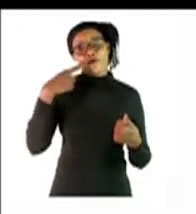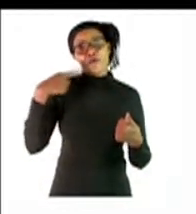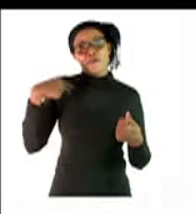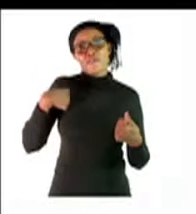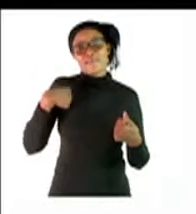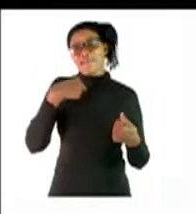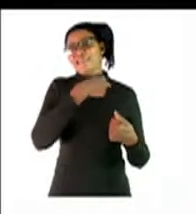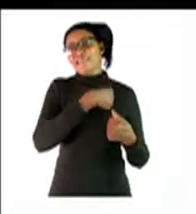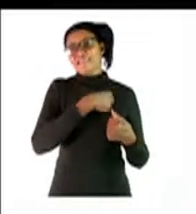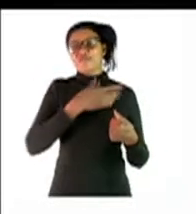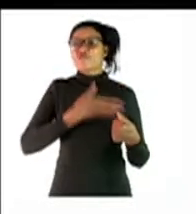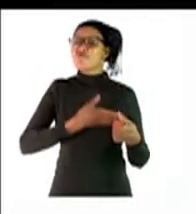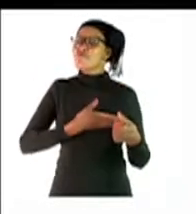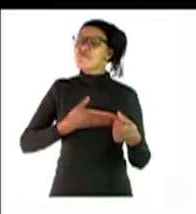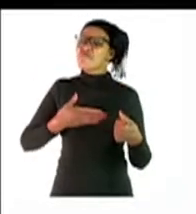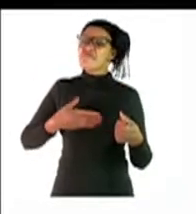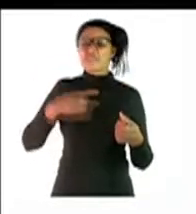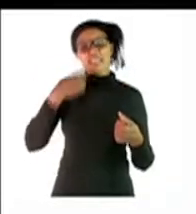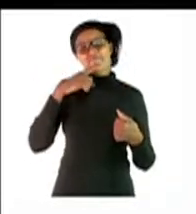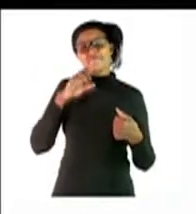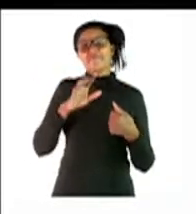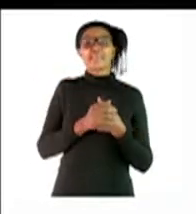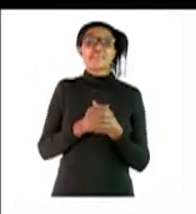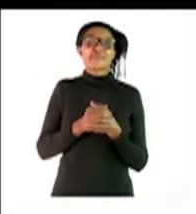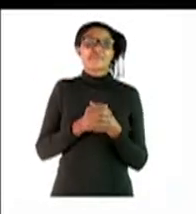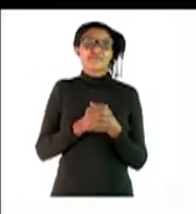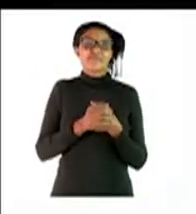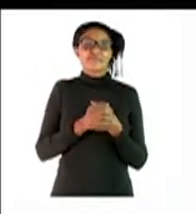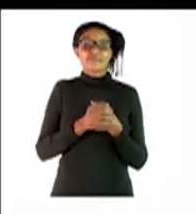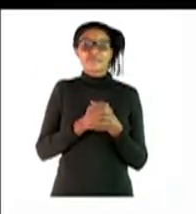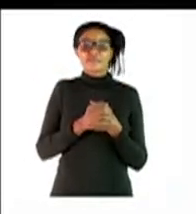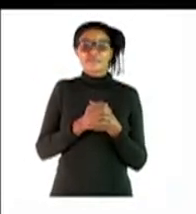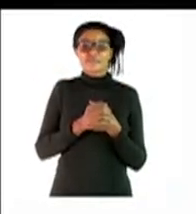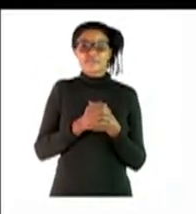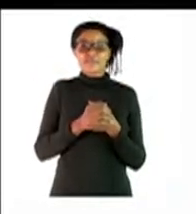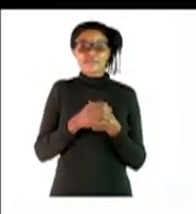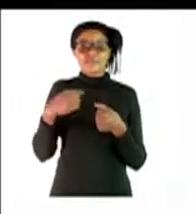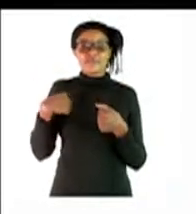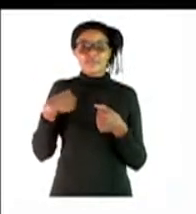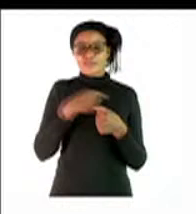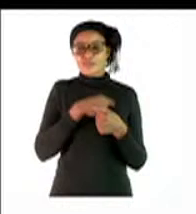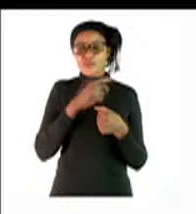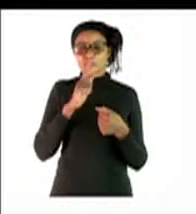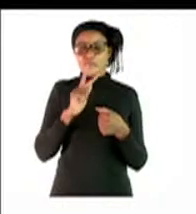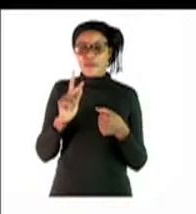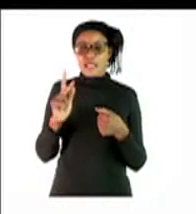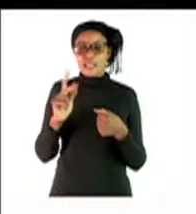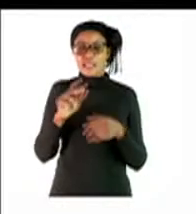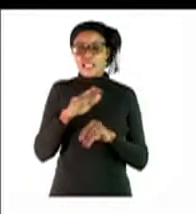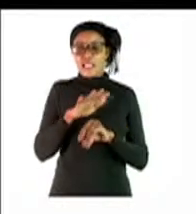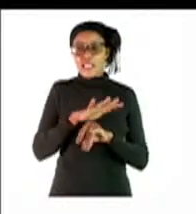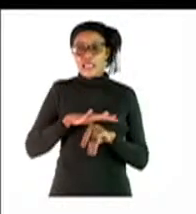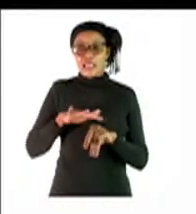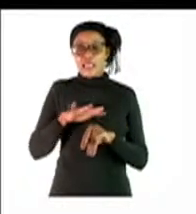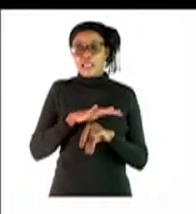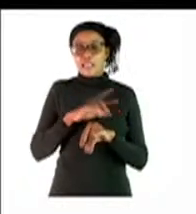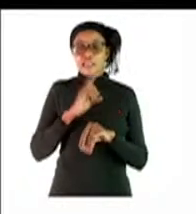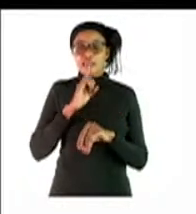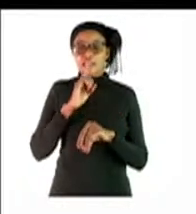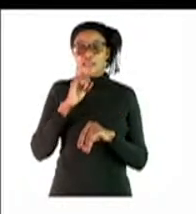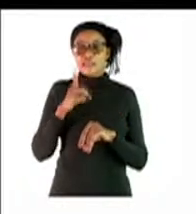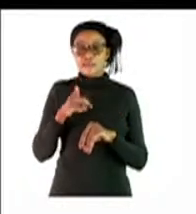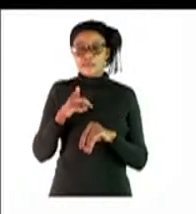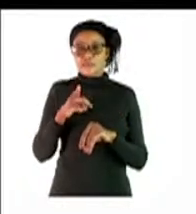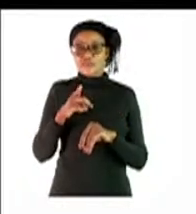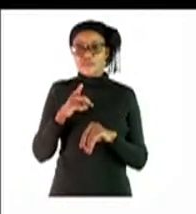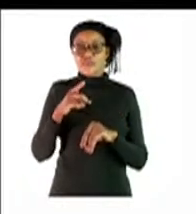female. The gender of a person or an animal tells us whether it is a